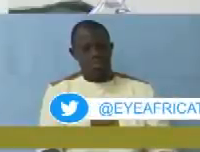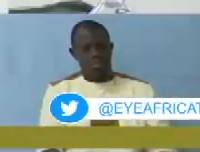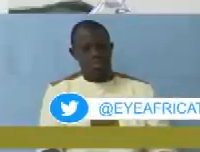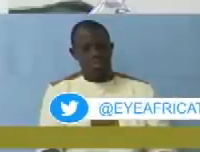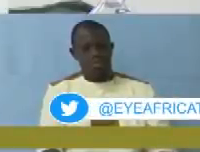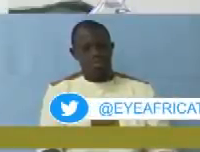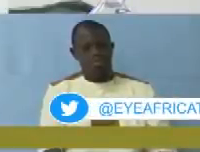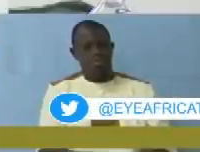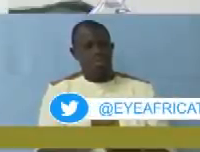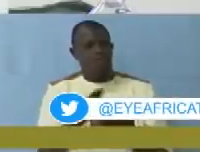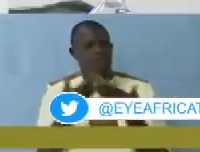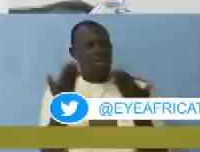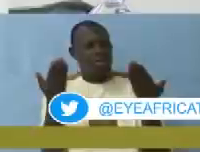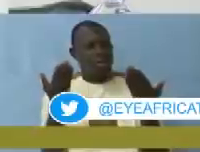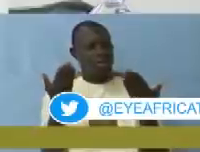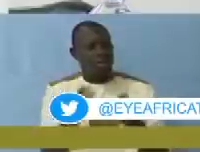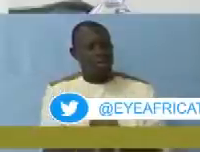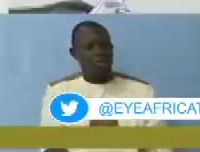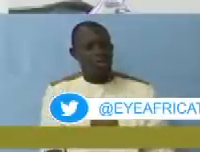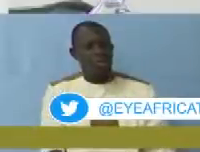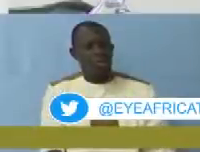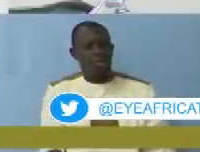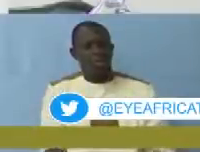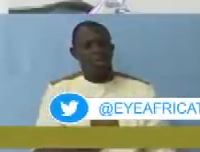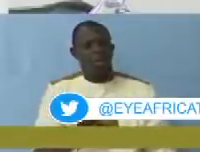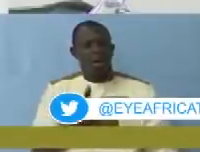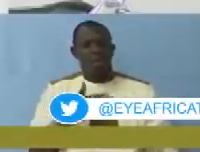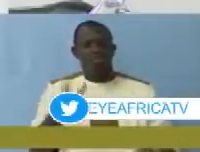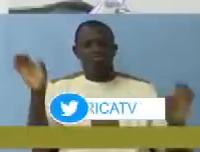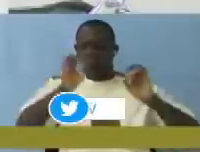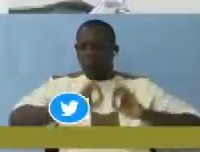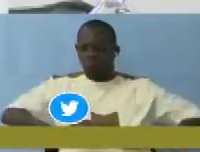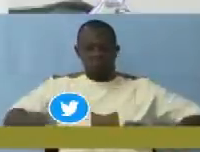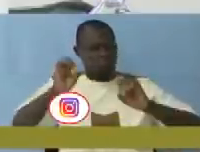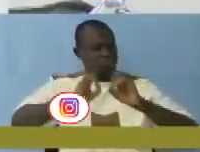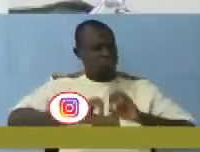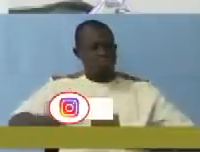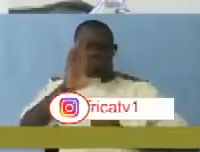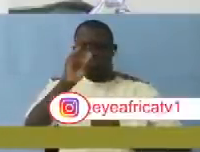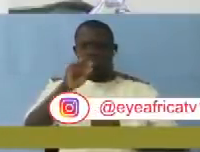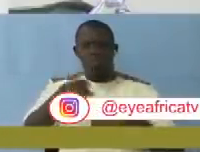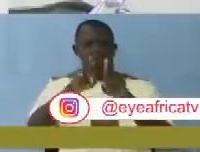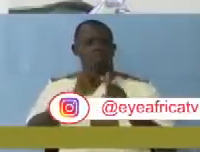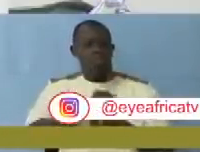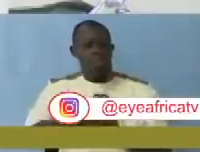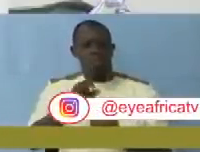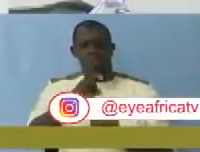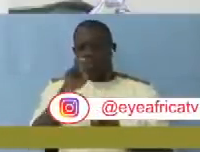And that's it? Yeah. Well, it has nothing to do with my department then.